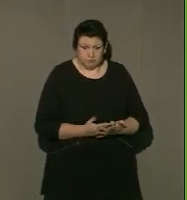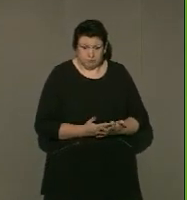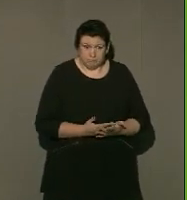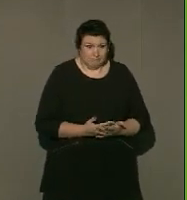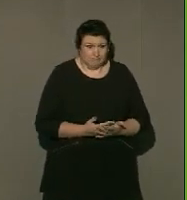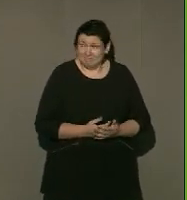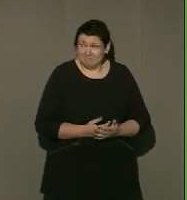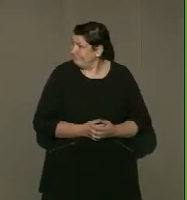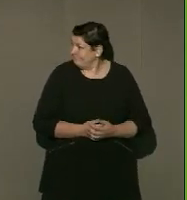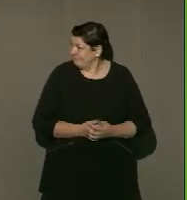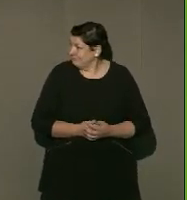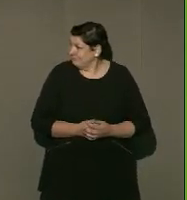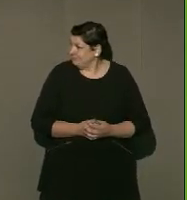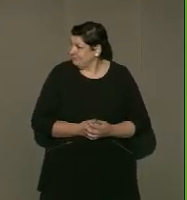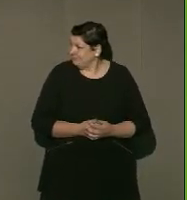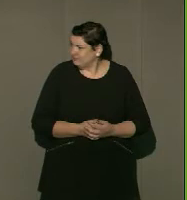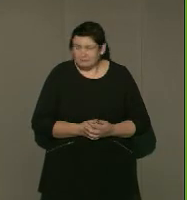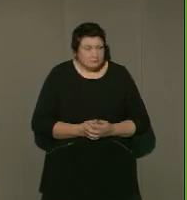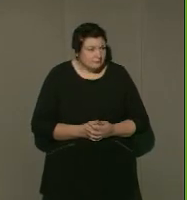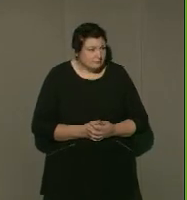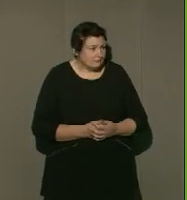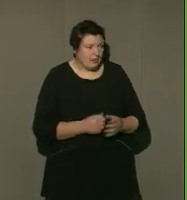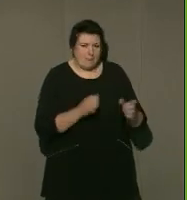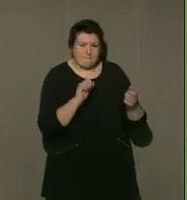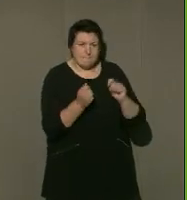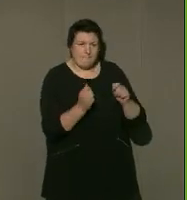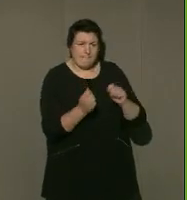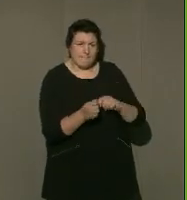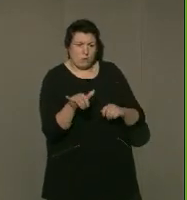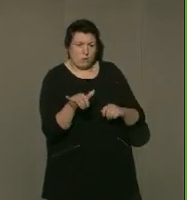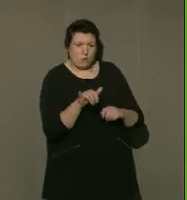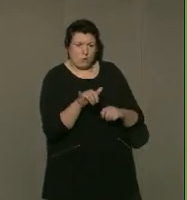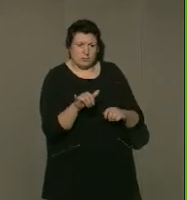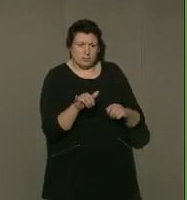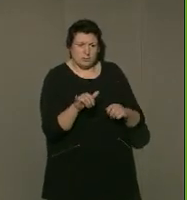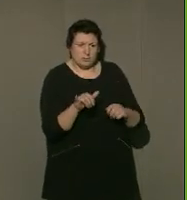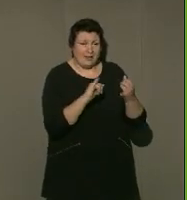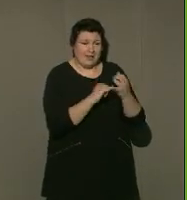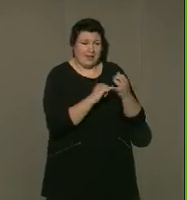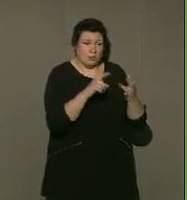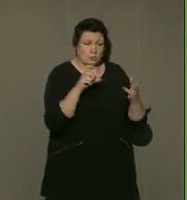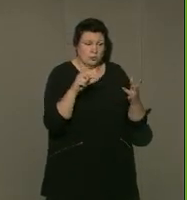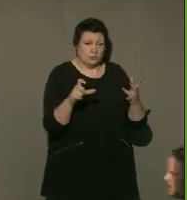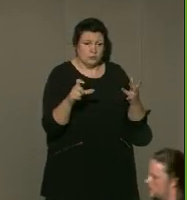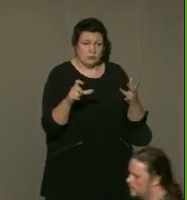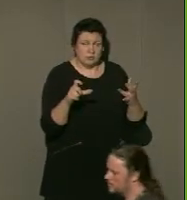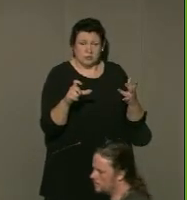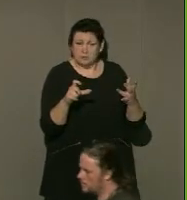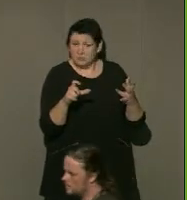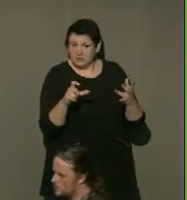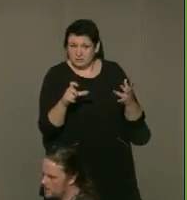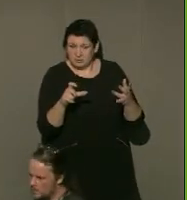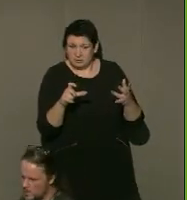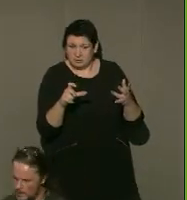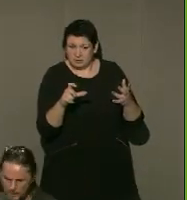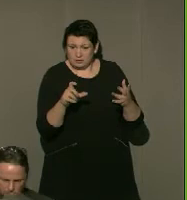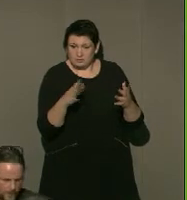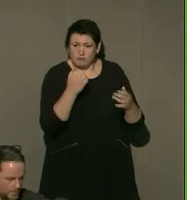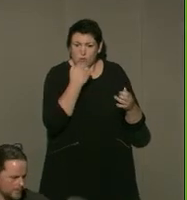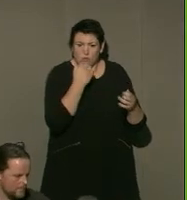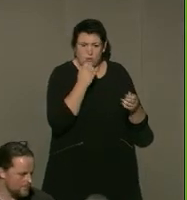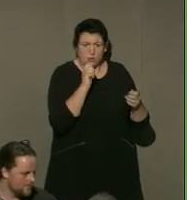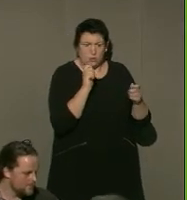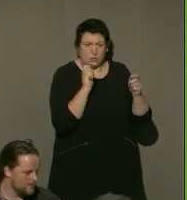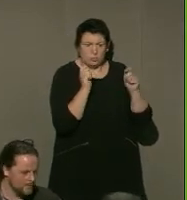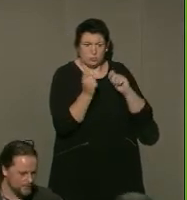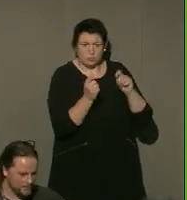There it is, right. The amendment is, this is SOC, Standing Orders Committee, have proposed changing